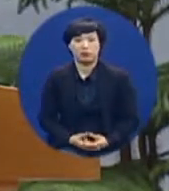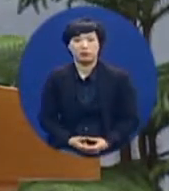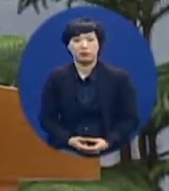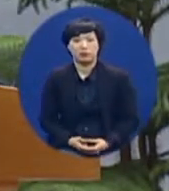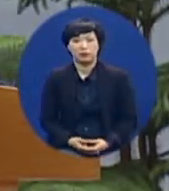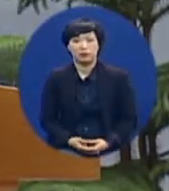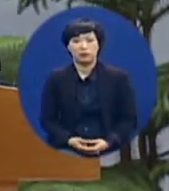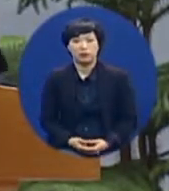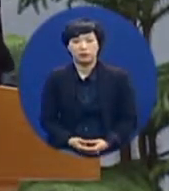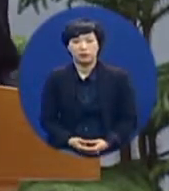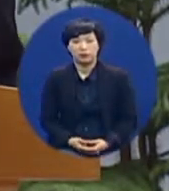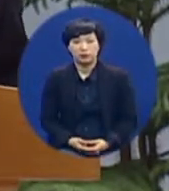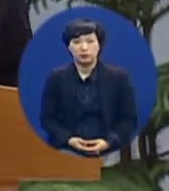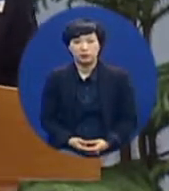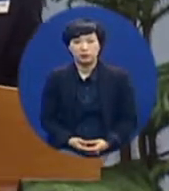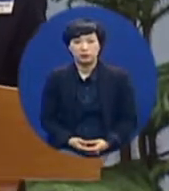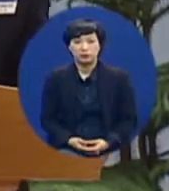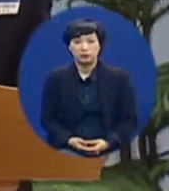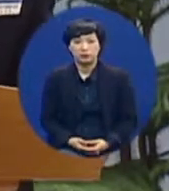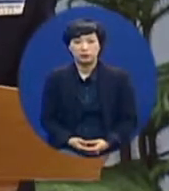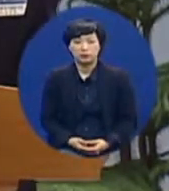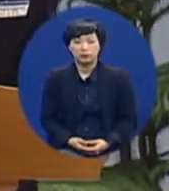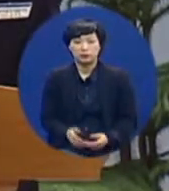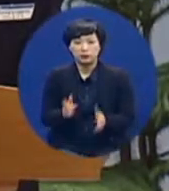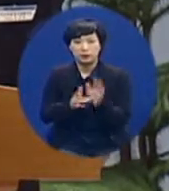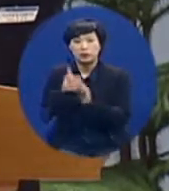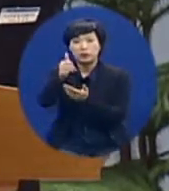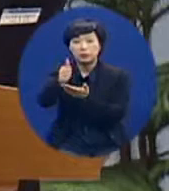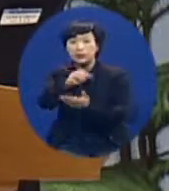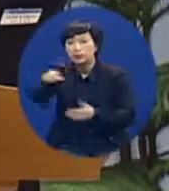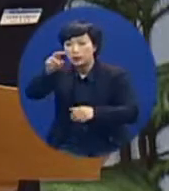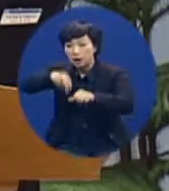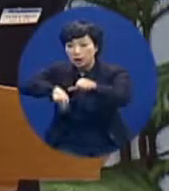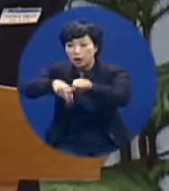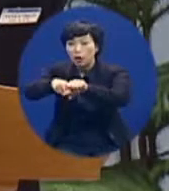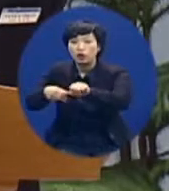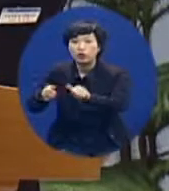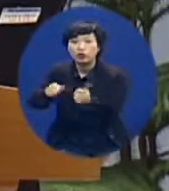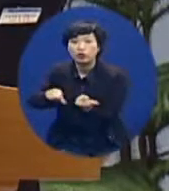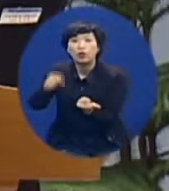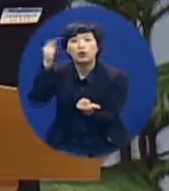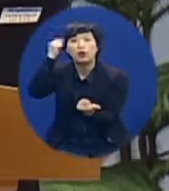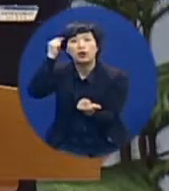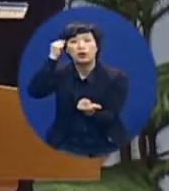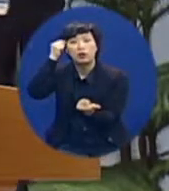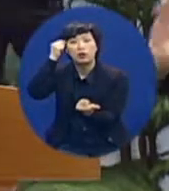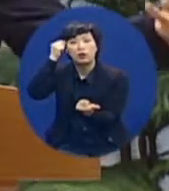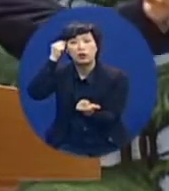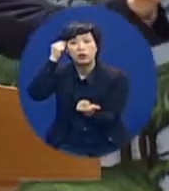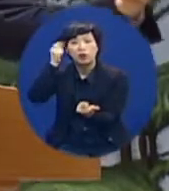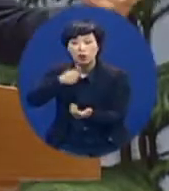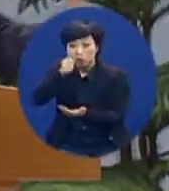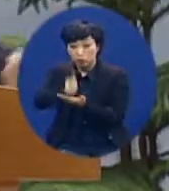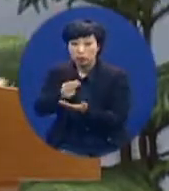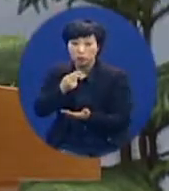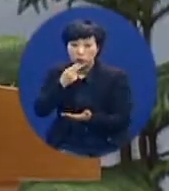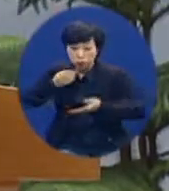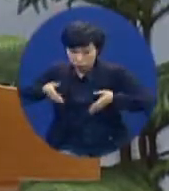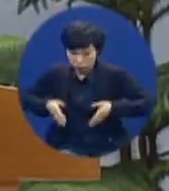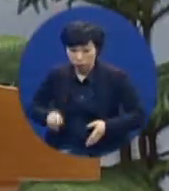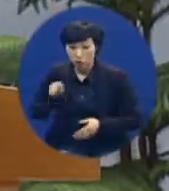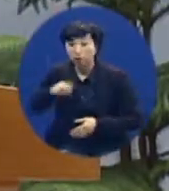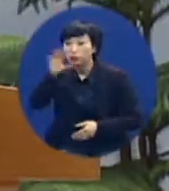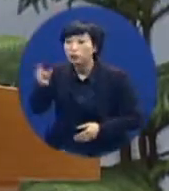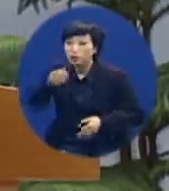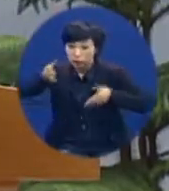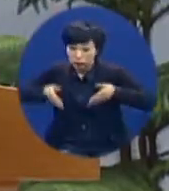verse 6 through 8. Why should he die on the cross? He was born